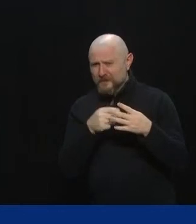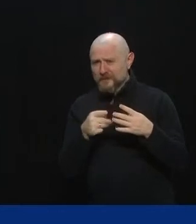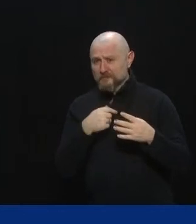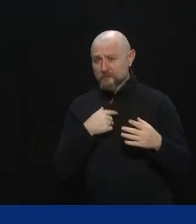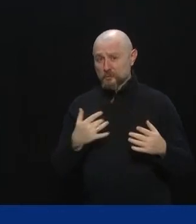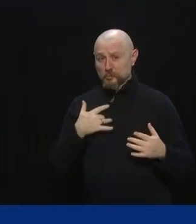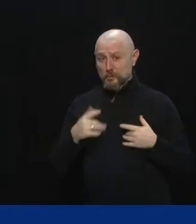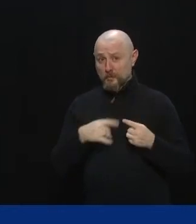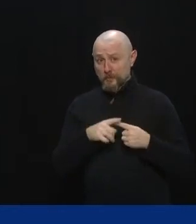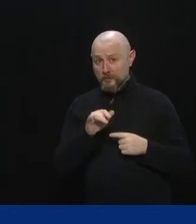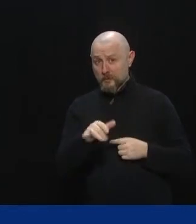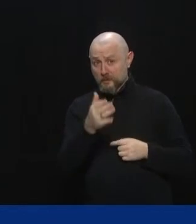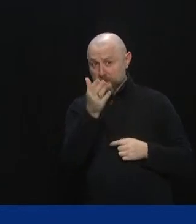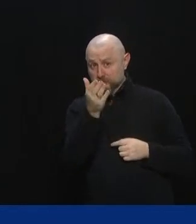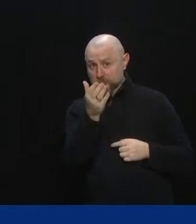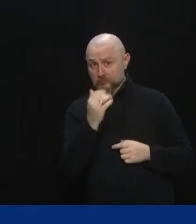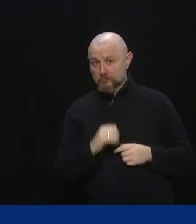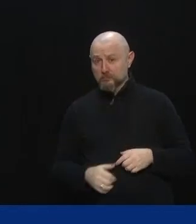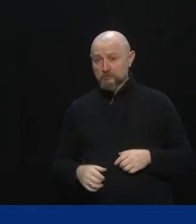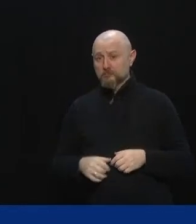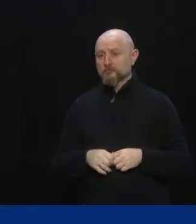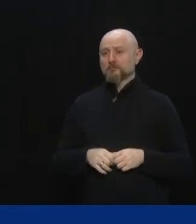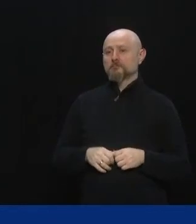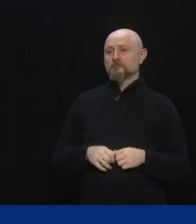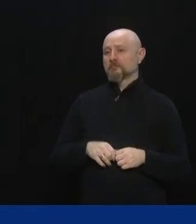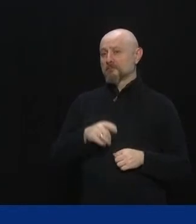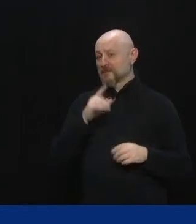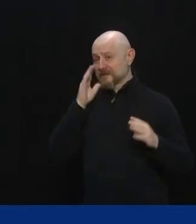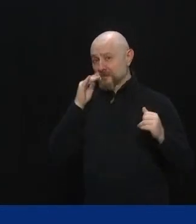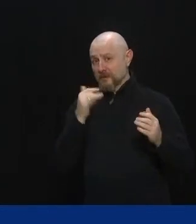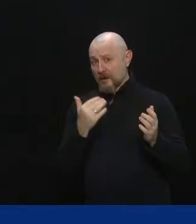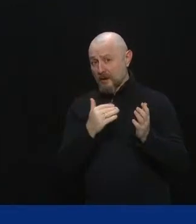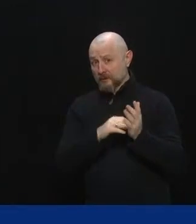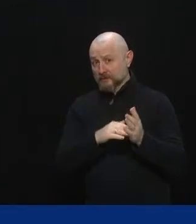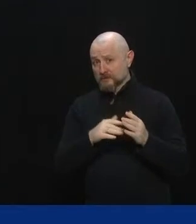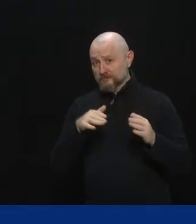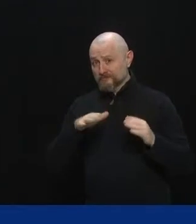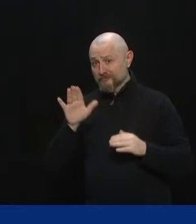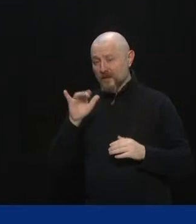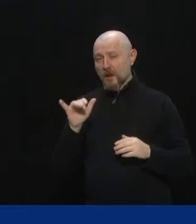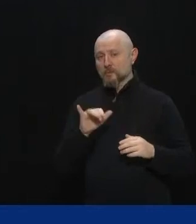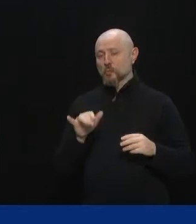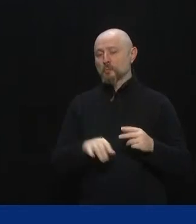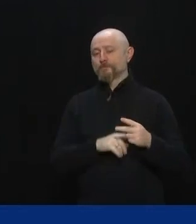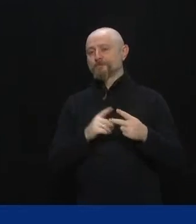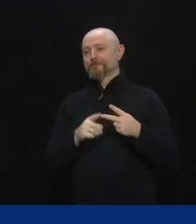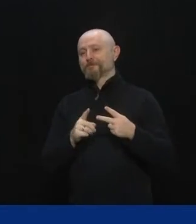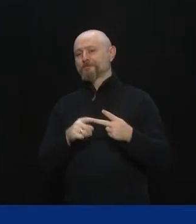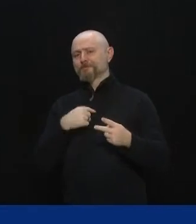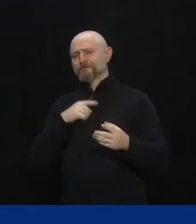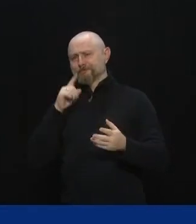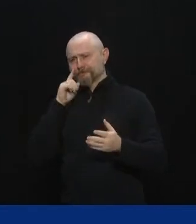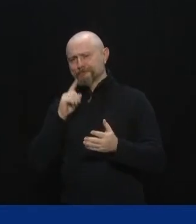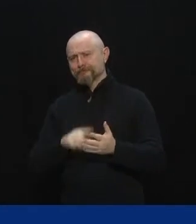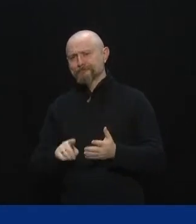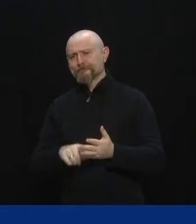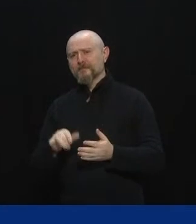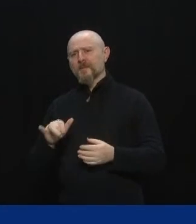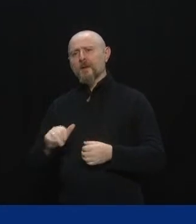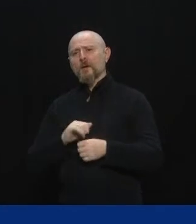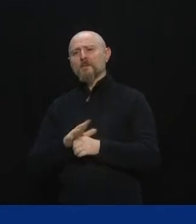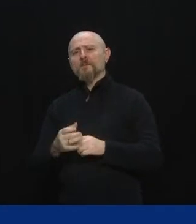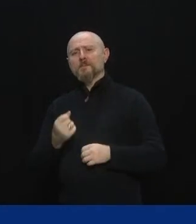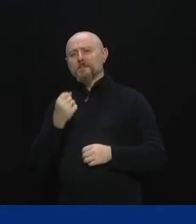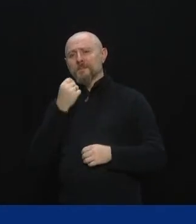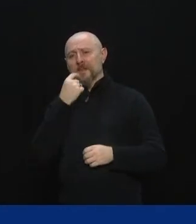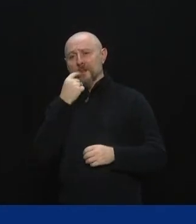that? Are you concerned about another spike? And also, are you looking into the COVID pill at all to get that here?